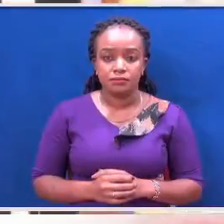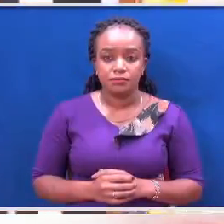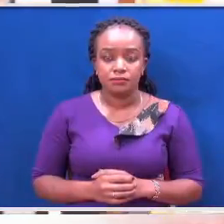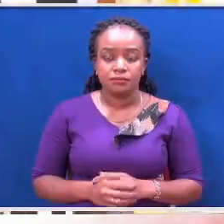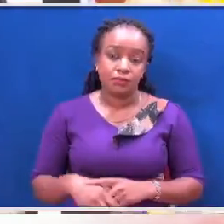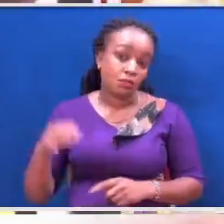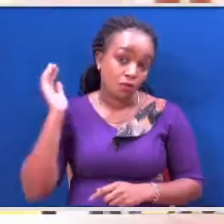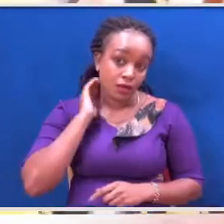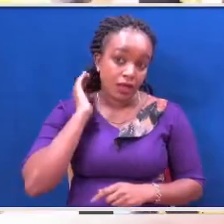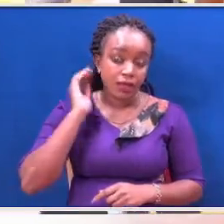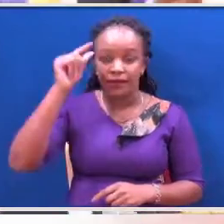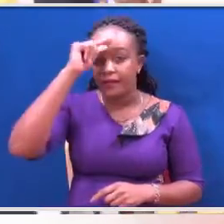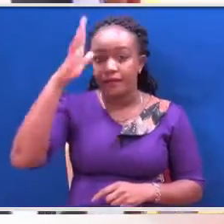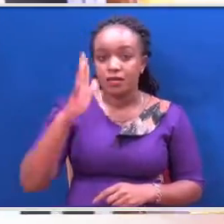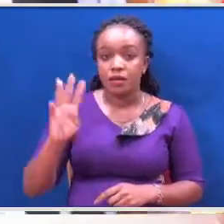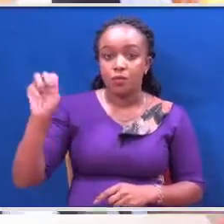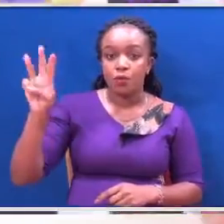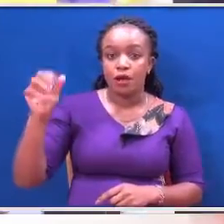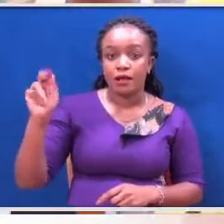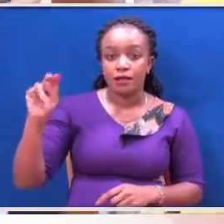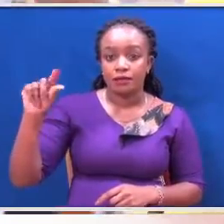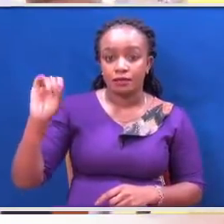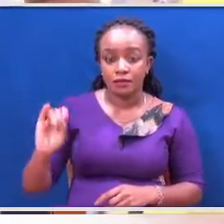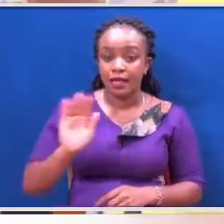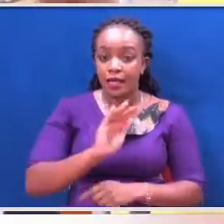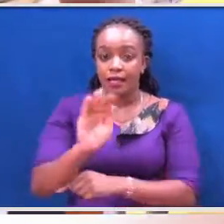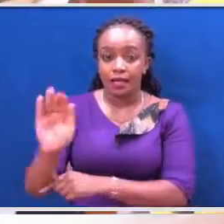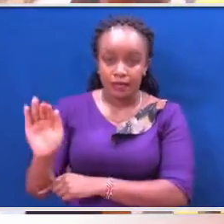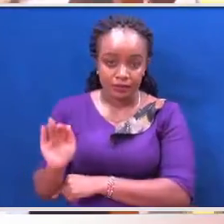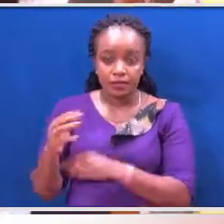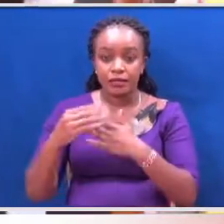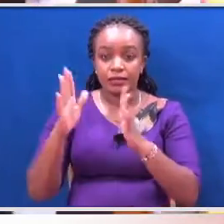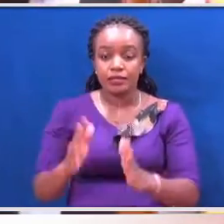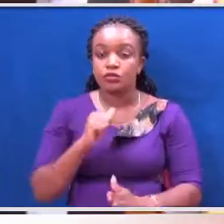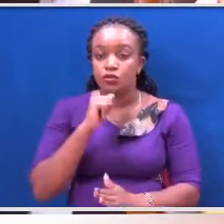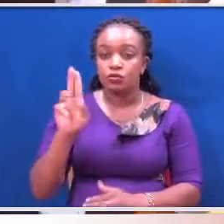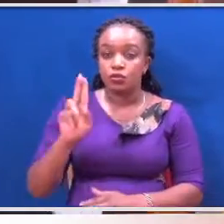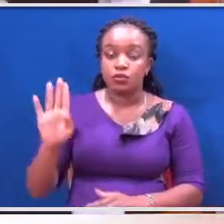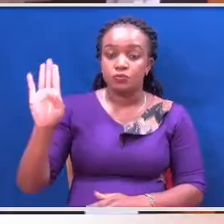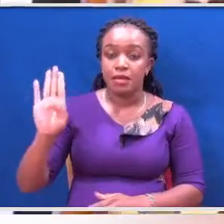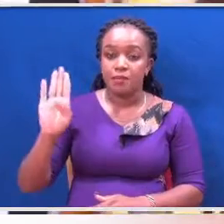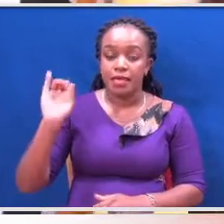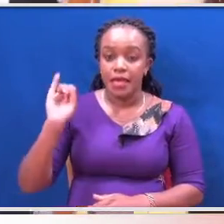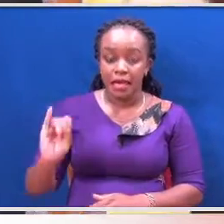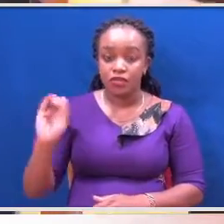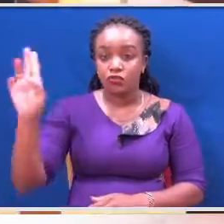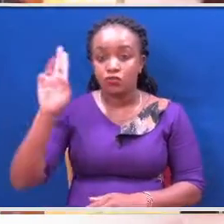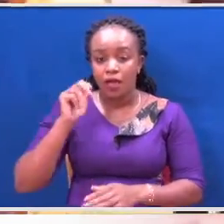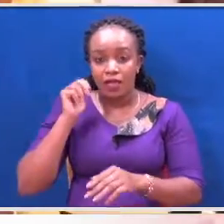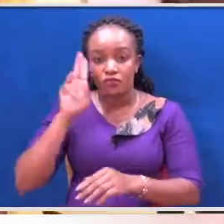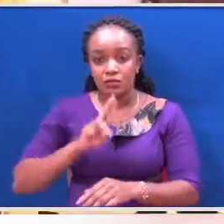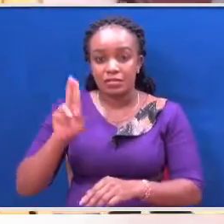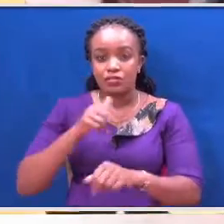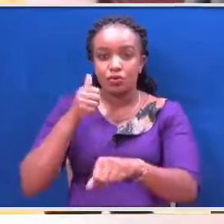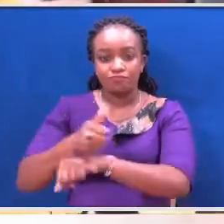Muranga Governor Mwangi Wa Iria has urged leaders not to use the BBI agenda to engage in abusive politics toward each